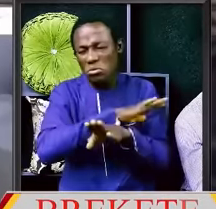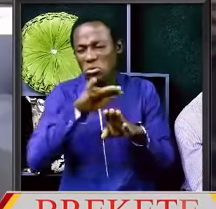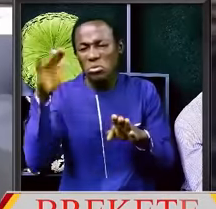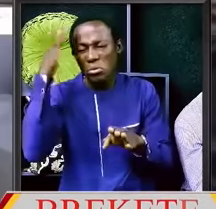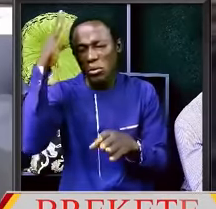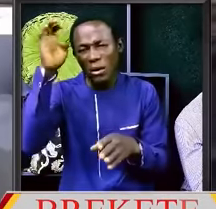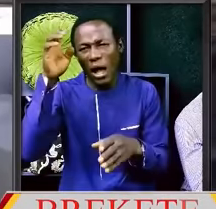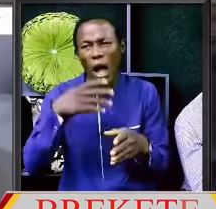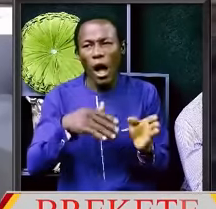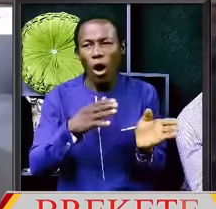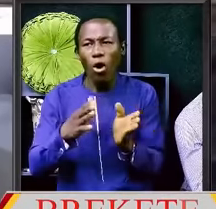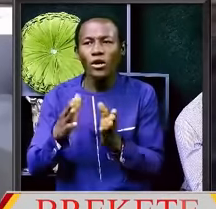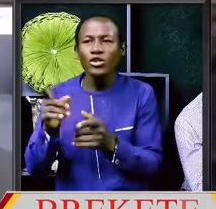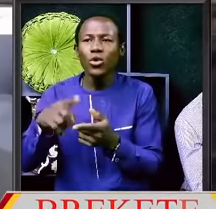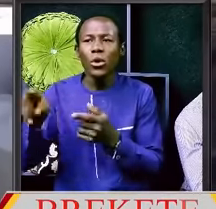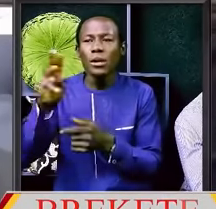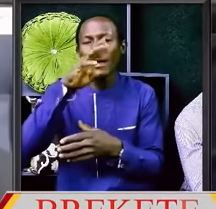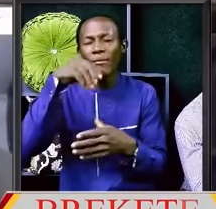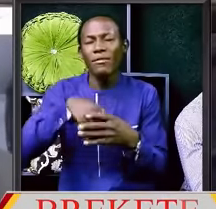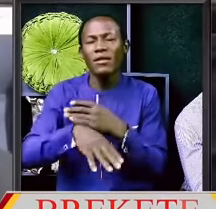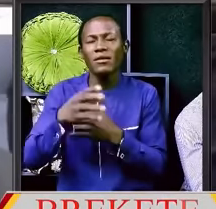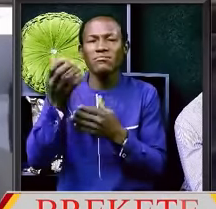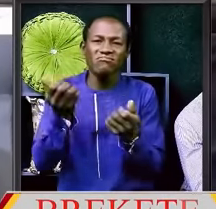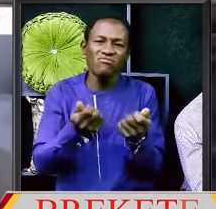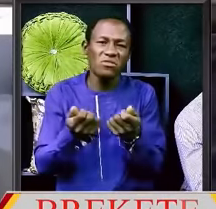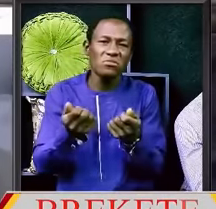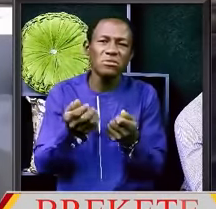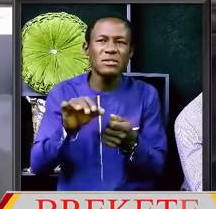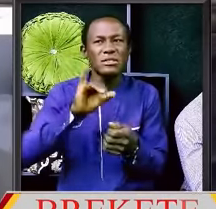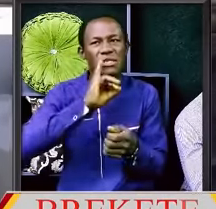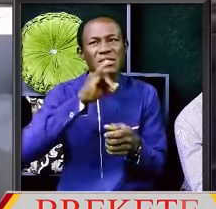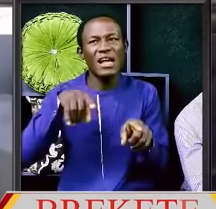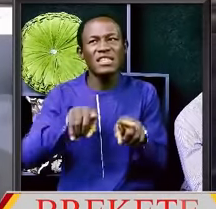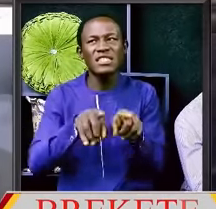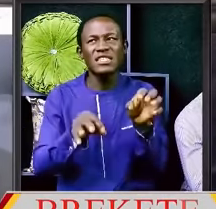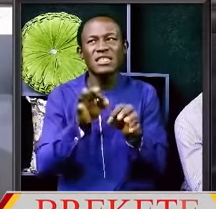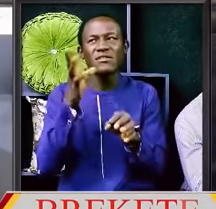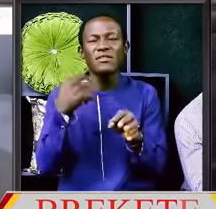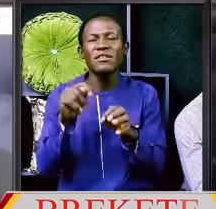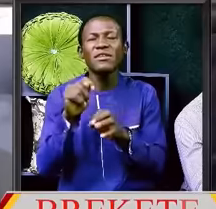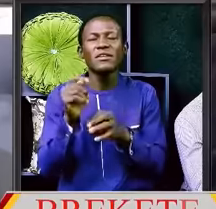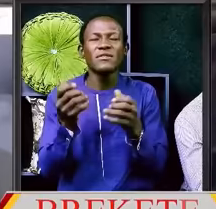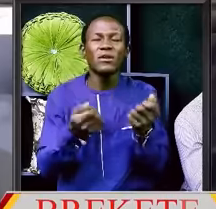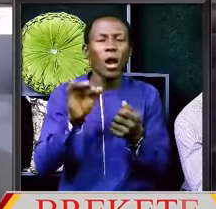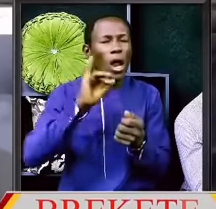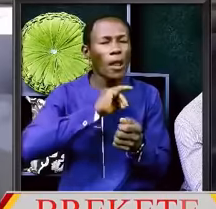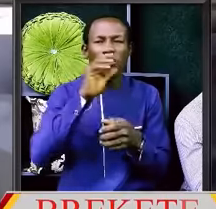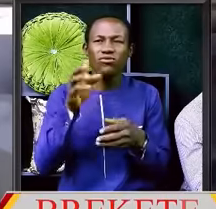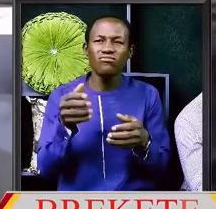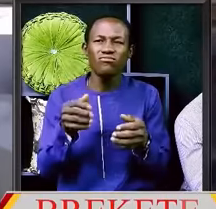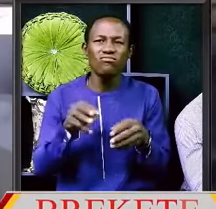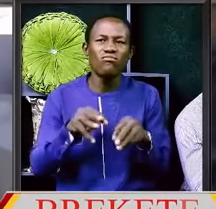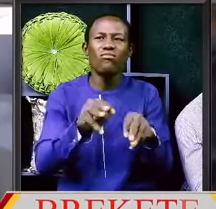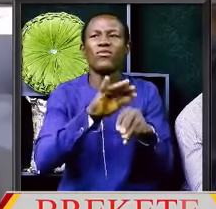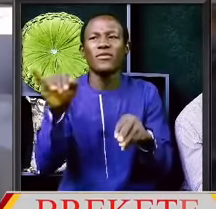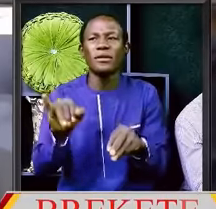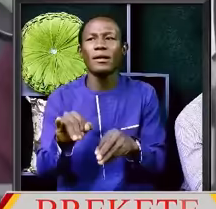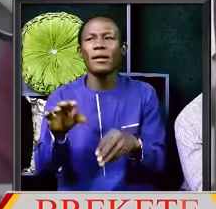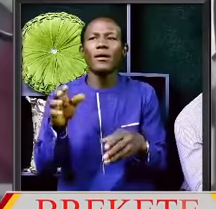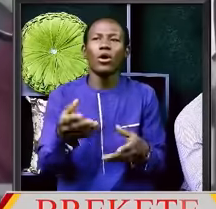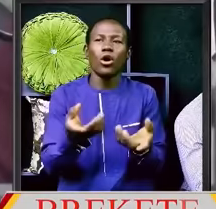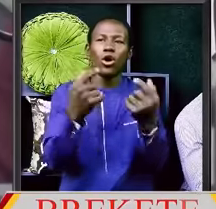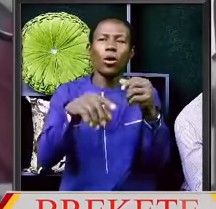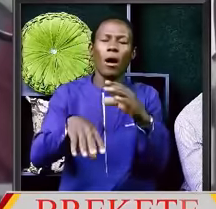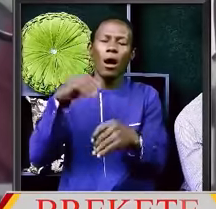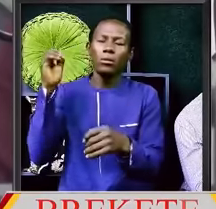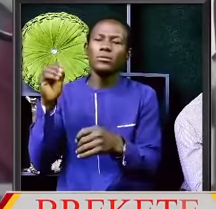I enter motor, bless it, motor no de waka. He come down, clam machine, the machine no de waka. Now